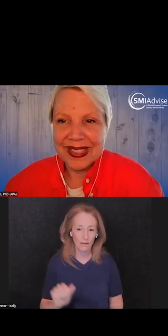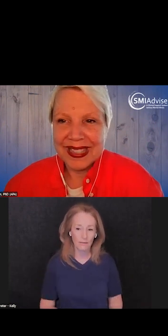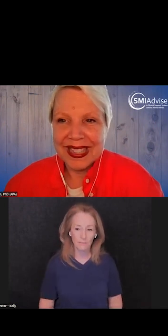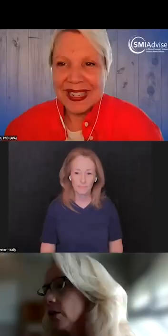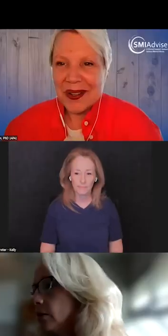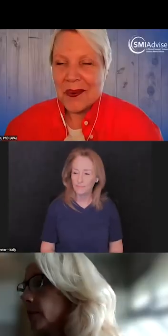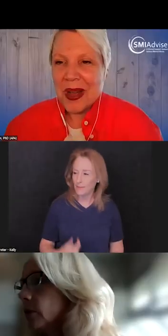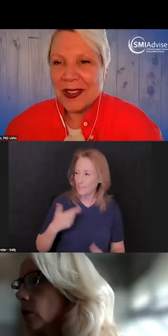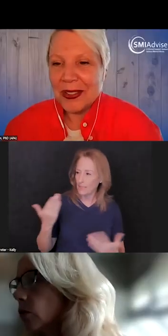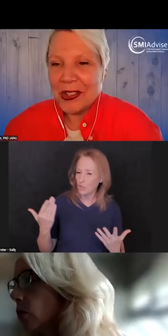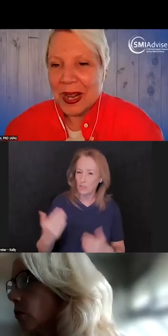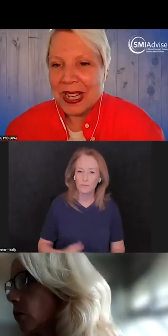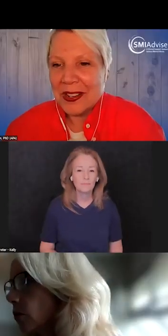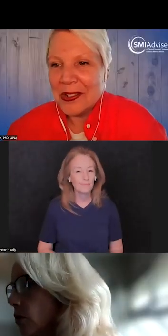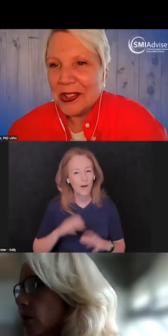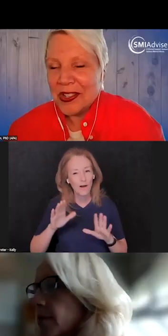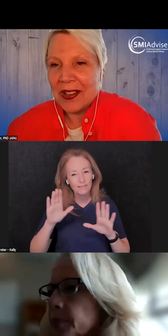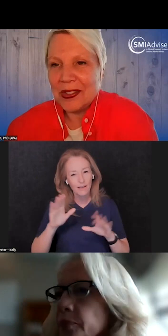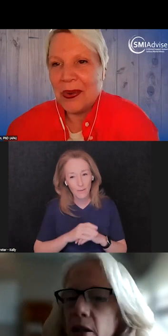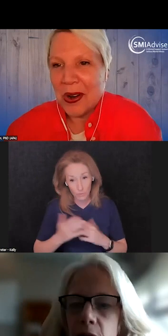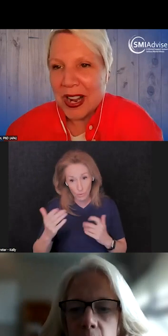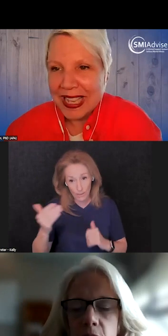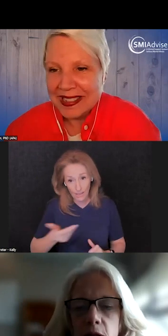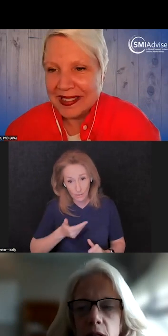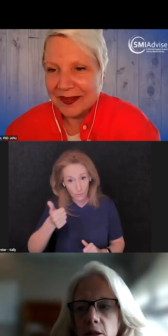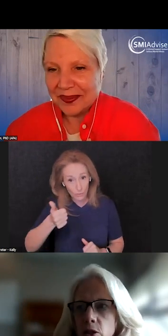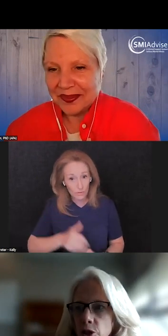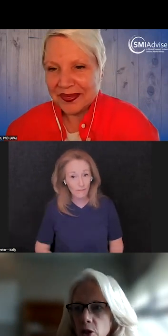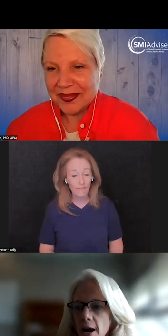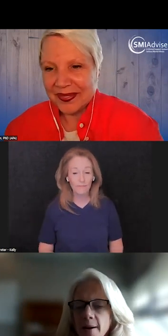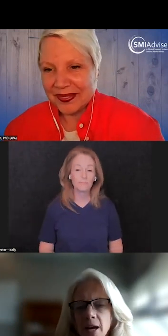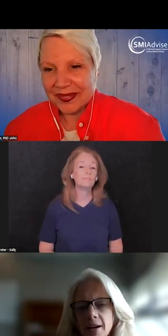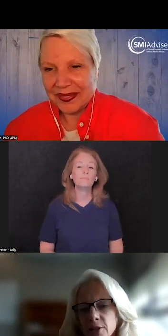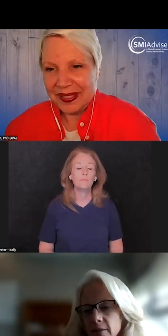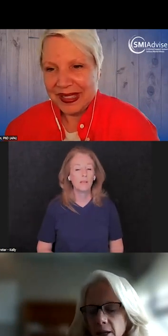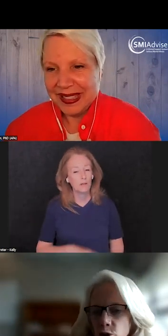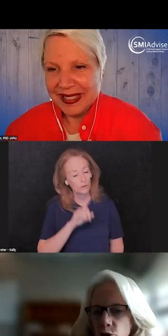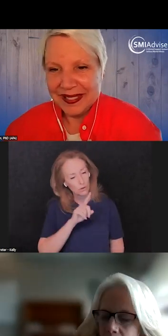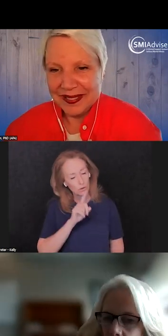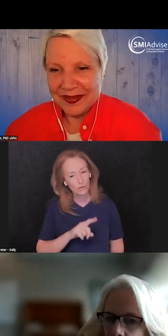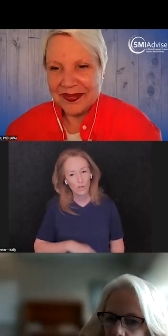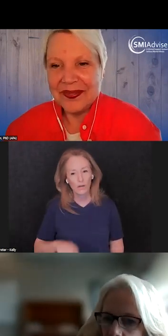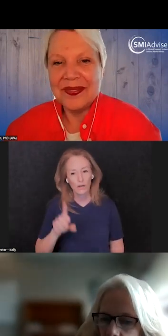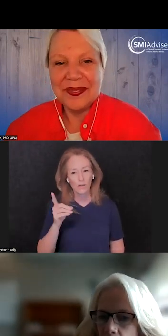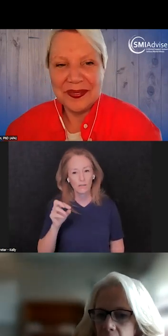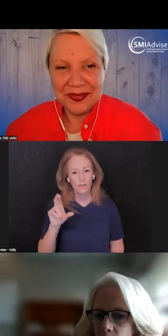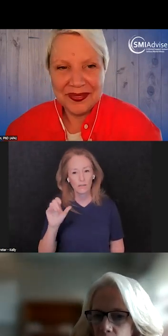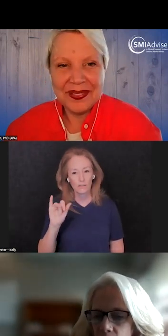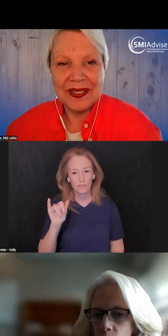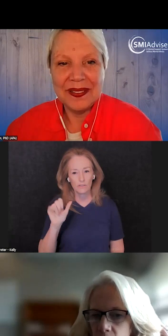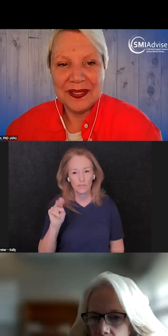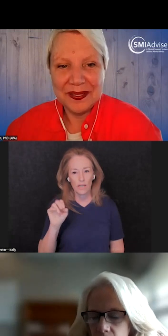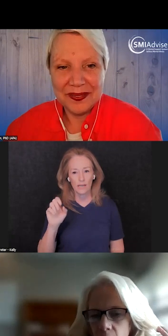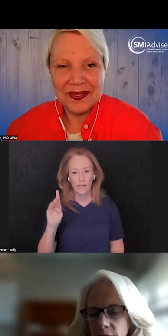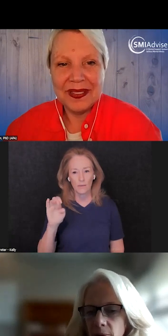Yep, I'm here. Wonderful. Do you want to introduce yourself to our audience? Sure. I'm Dr. Jenna Maynard Baker. I'm the policy director